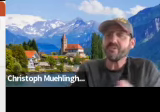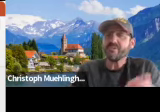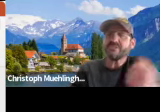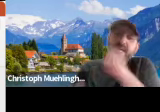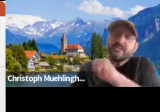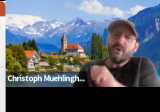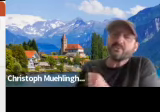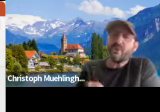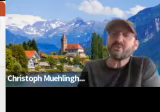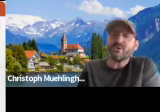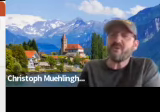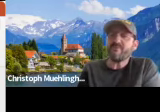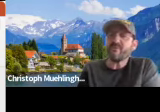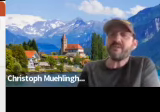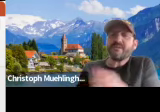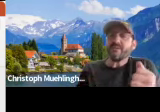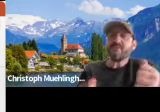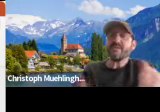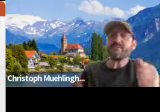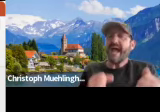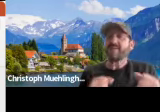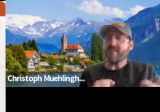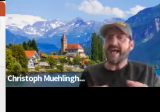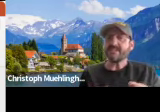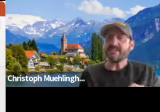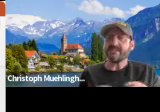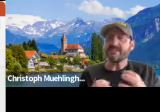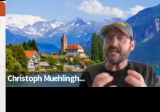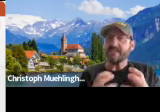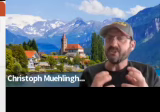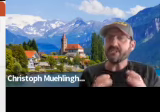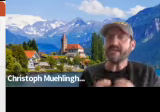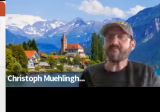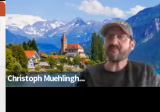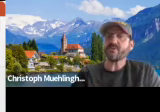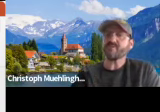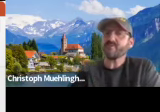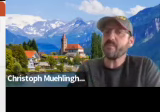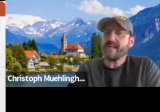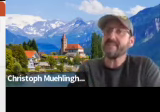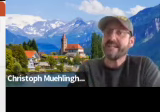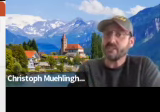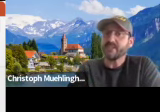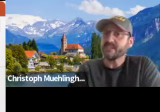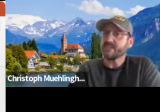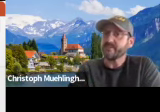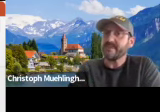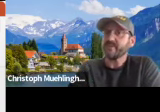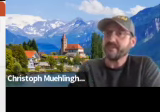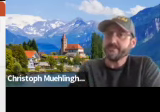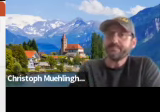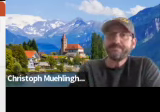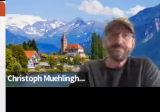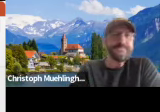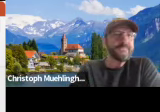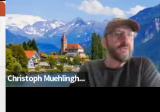freeway and somebody tries almost cuts you off, or you really react fast and then you get the jitters afterwards. If it's real bad, that jitters is the